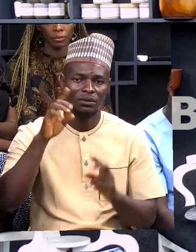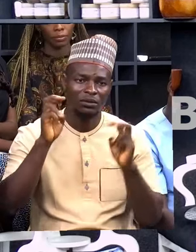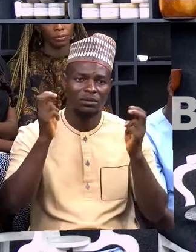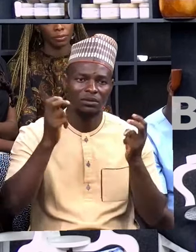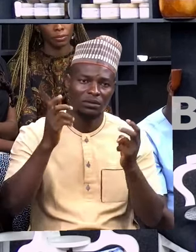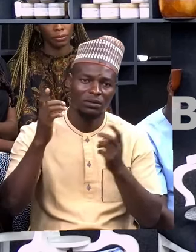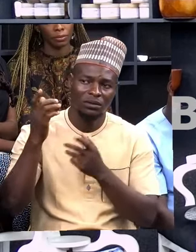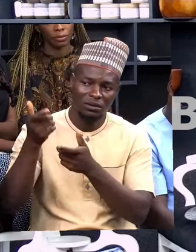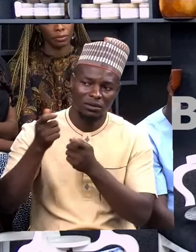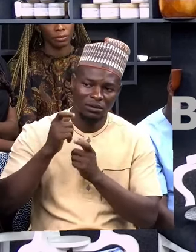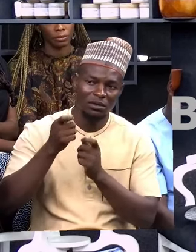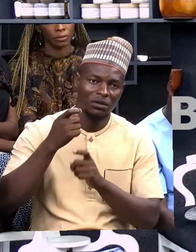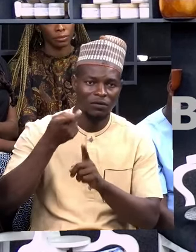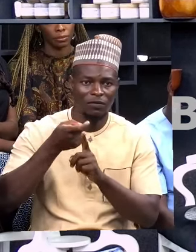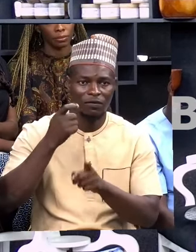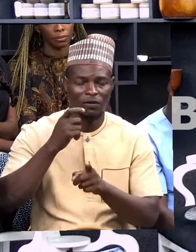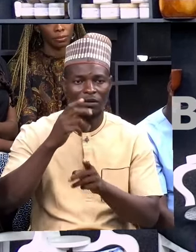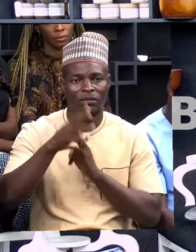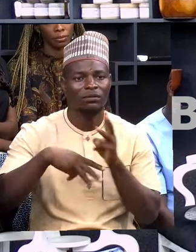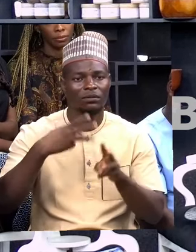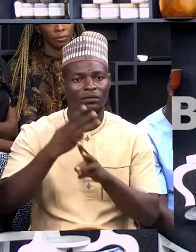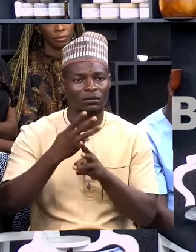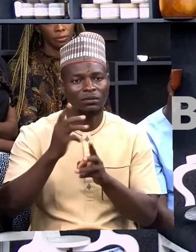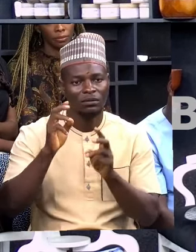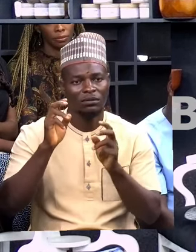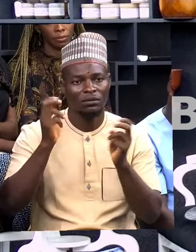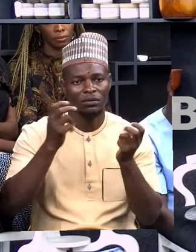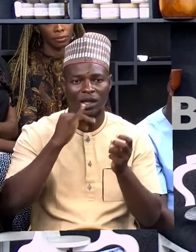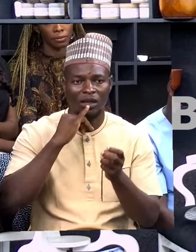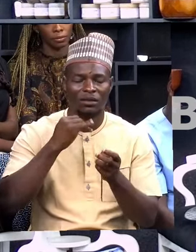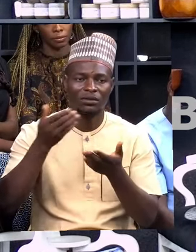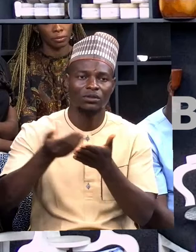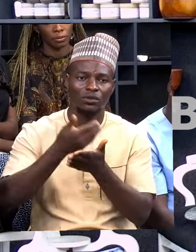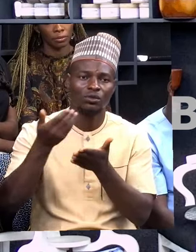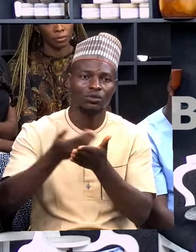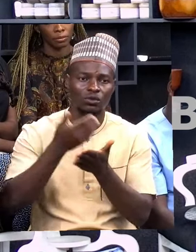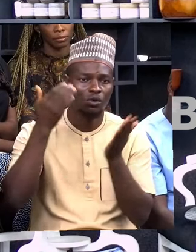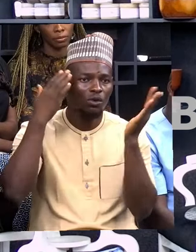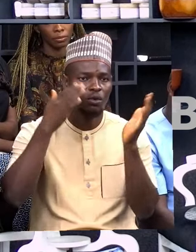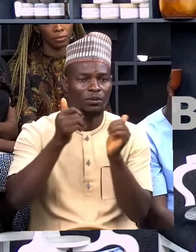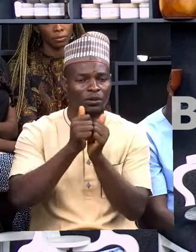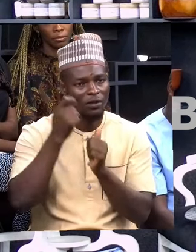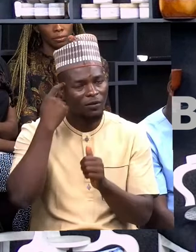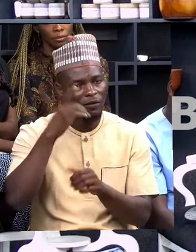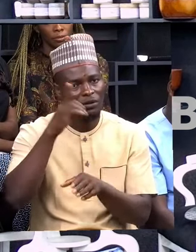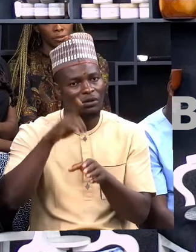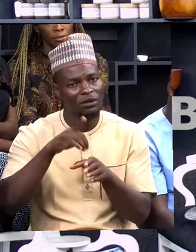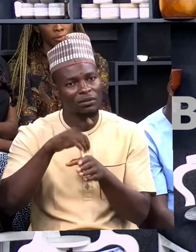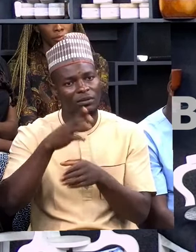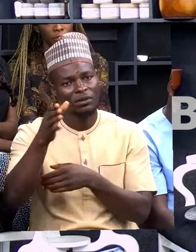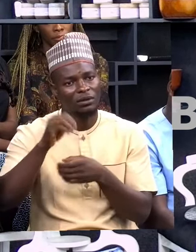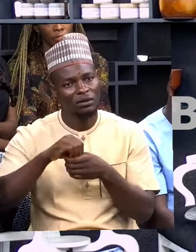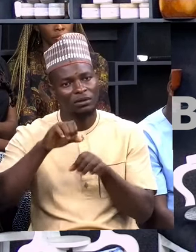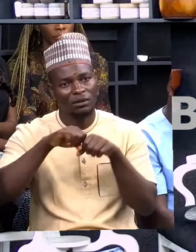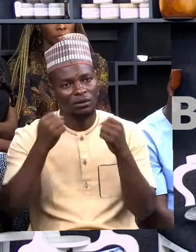theme, is Renewing Hope Together for Disability Inclusive Society. Mm-hmm. The event is scheduled